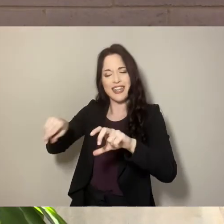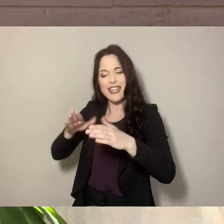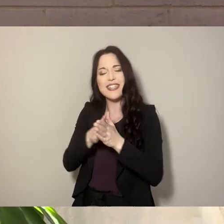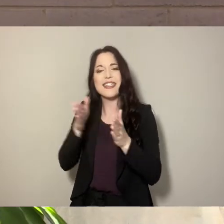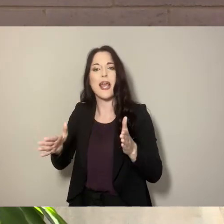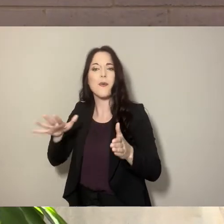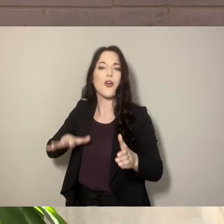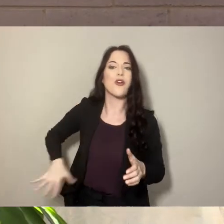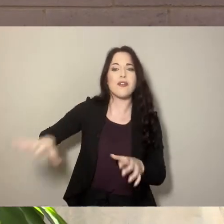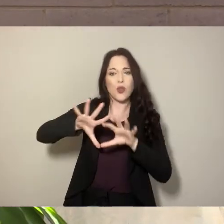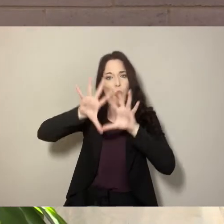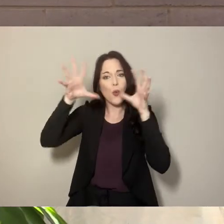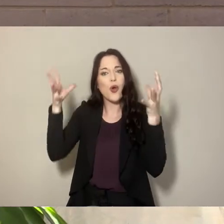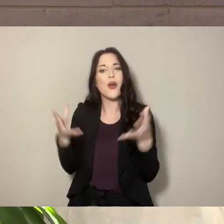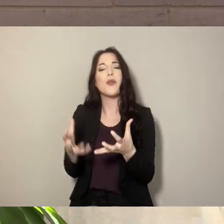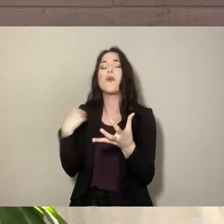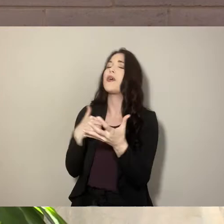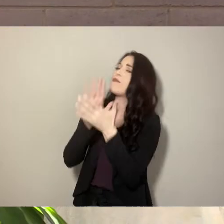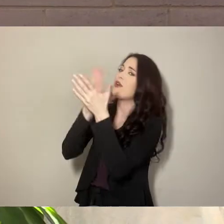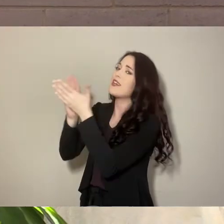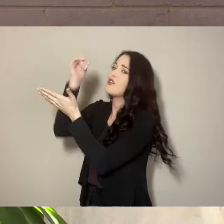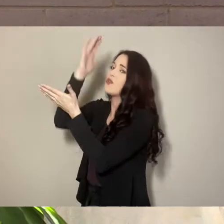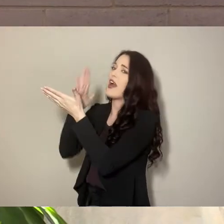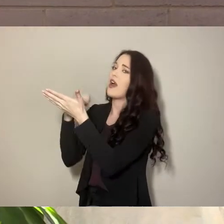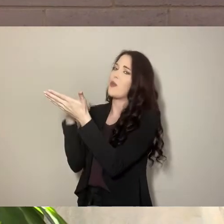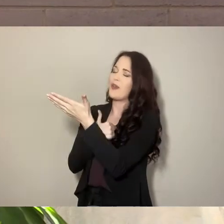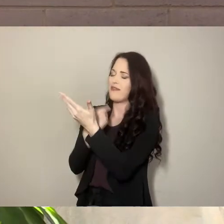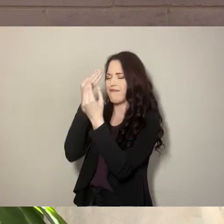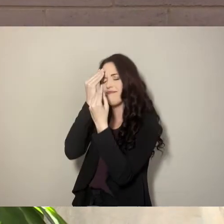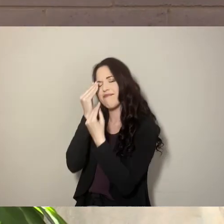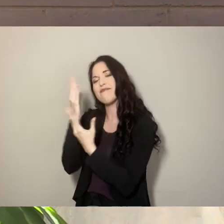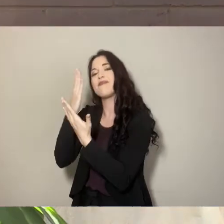we say thank you. Amen.